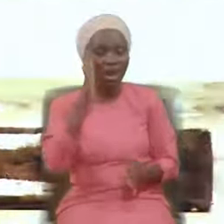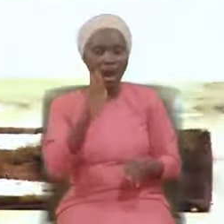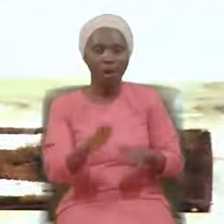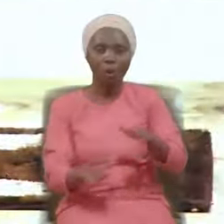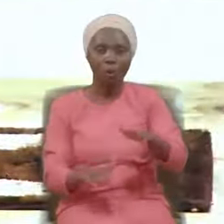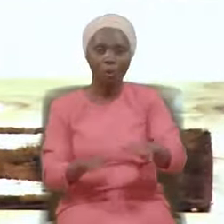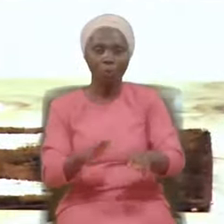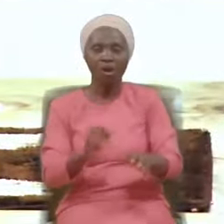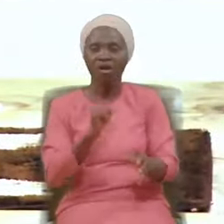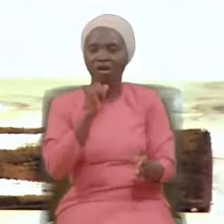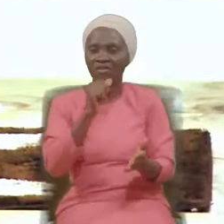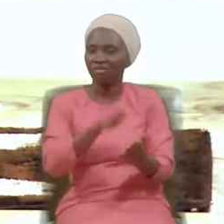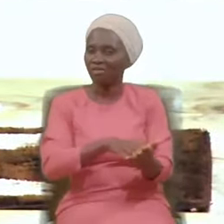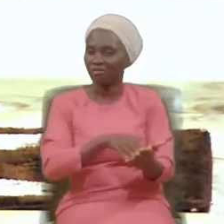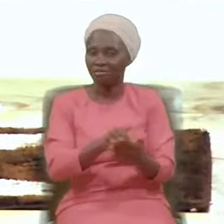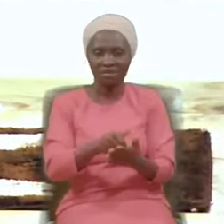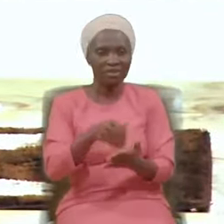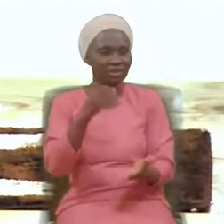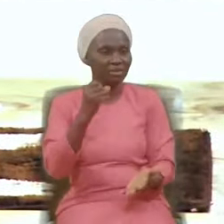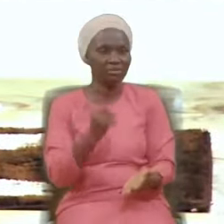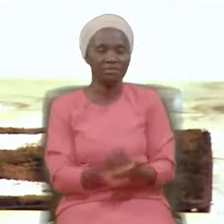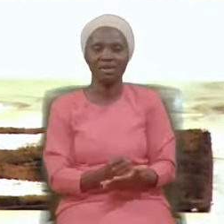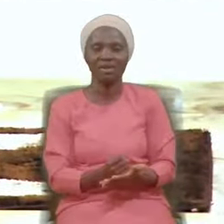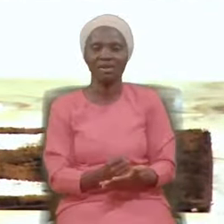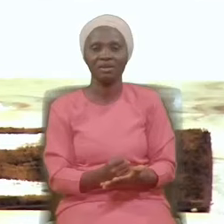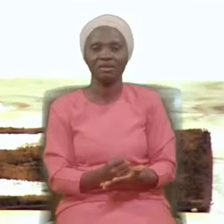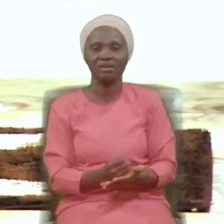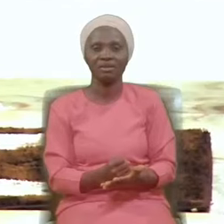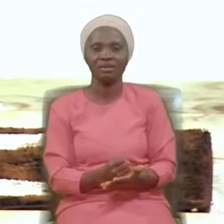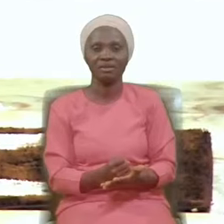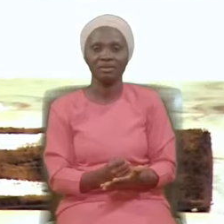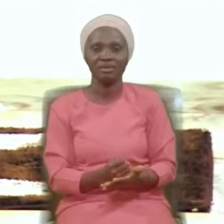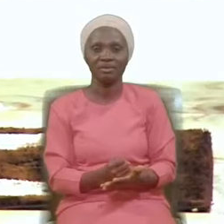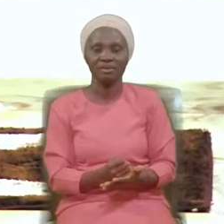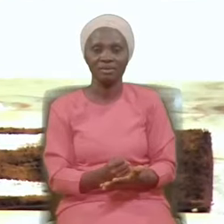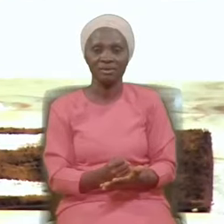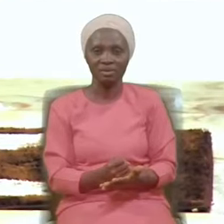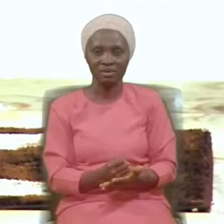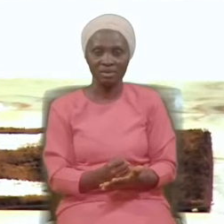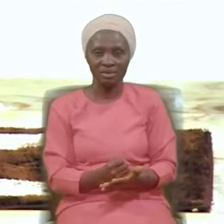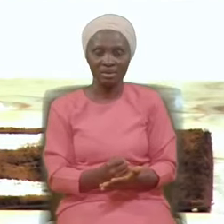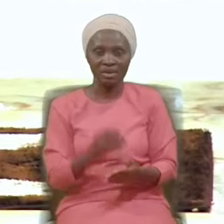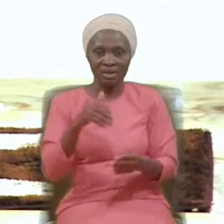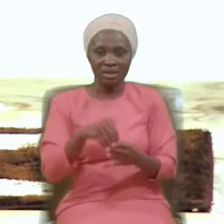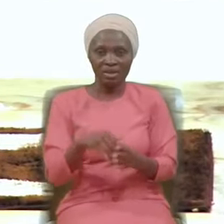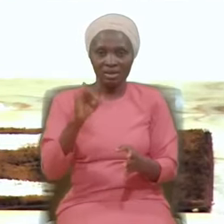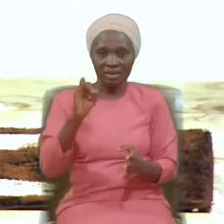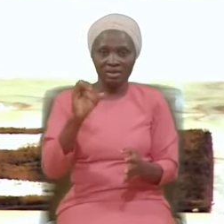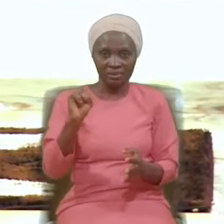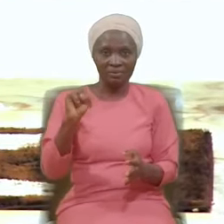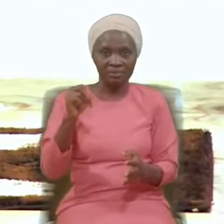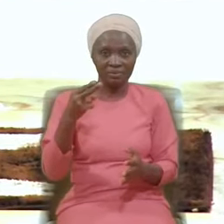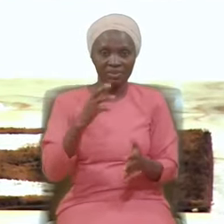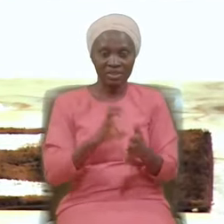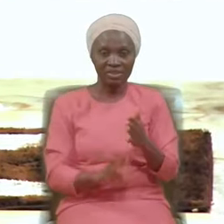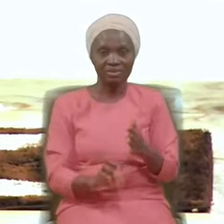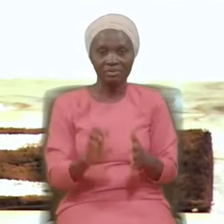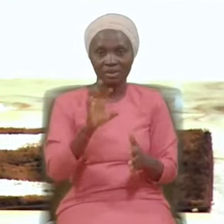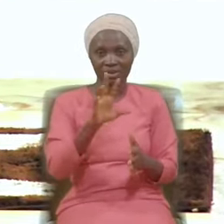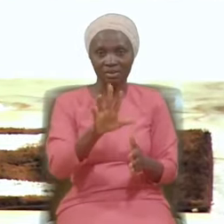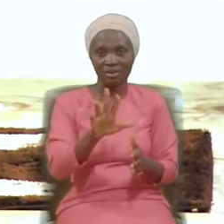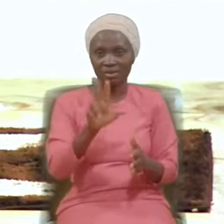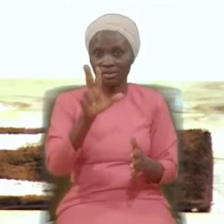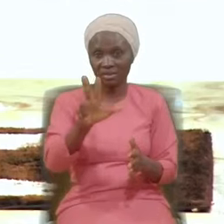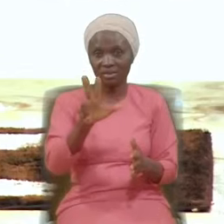shall walk and they shall not faint. Look at Isaiah chapter 35. Isaiah